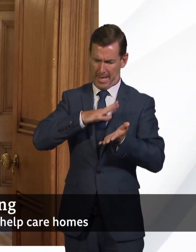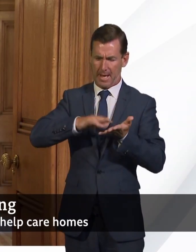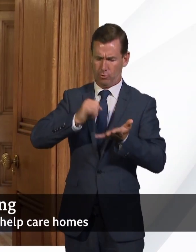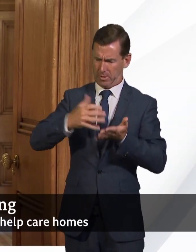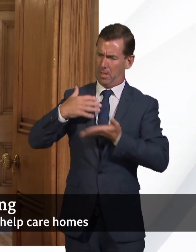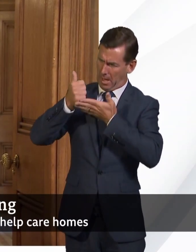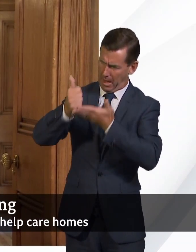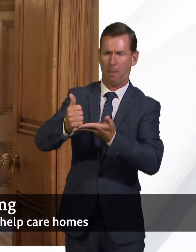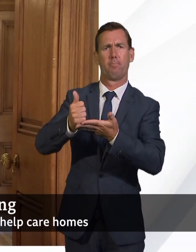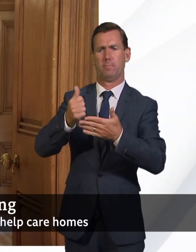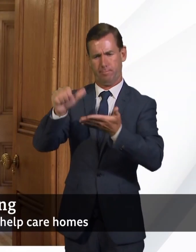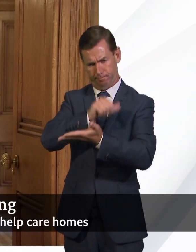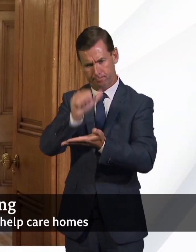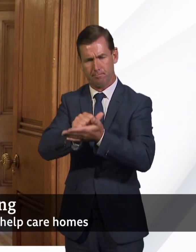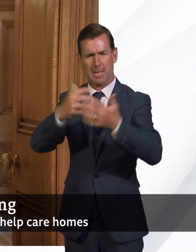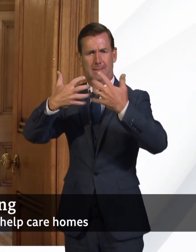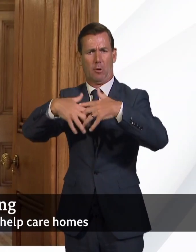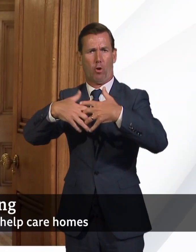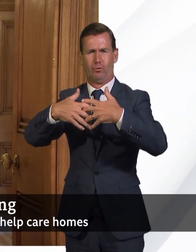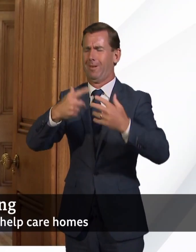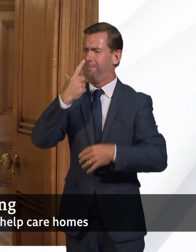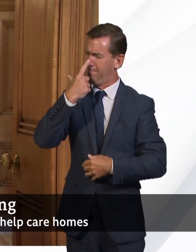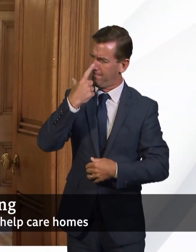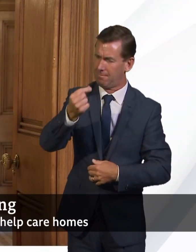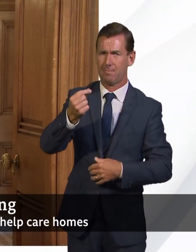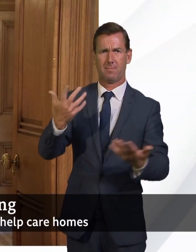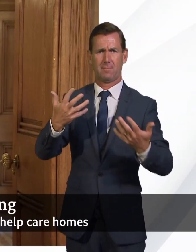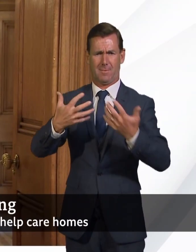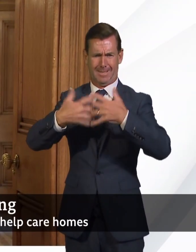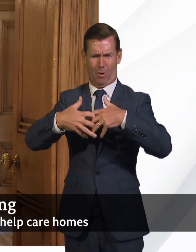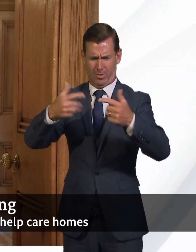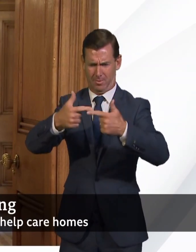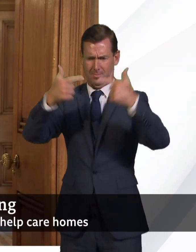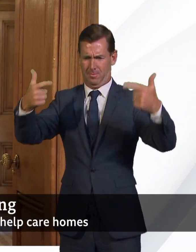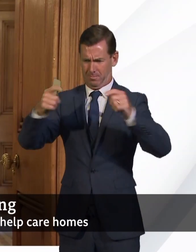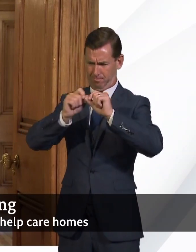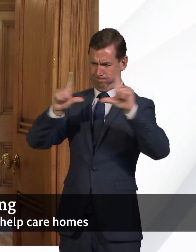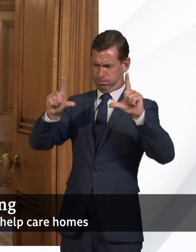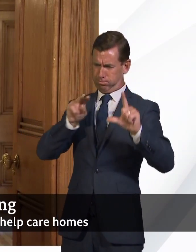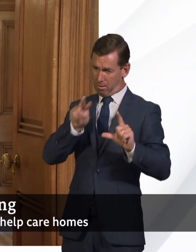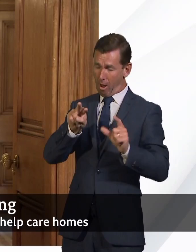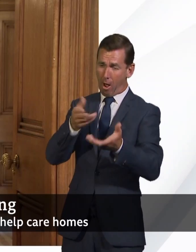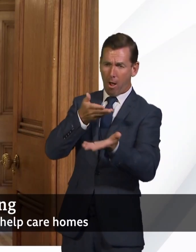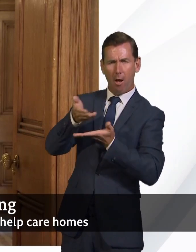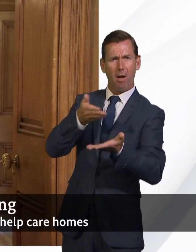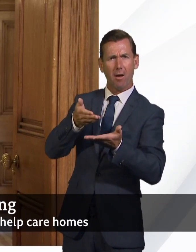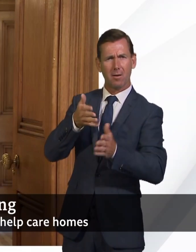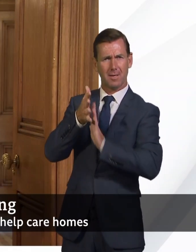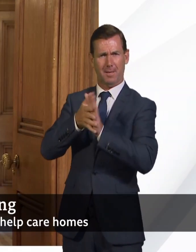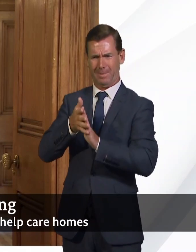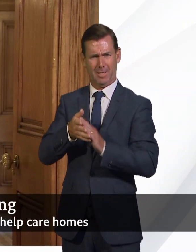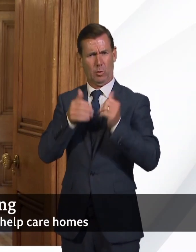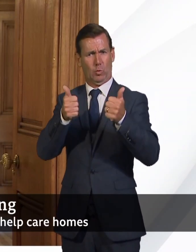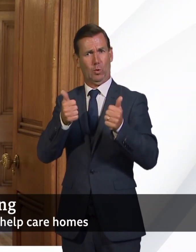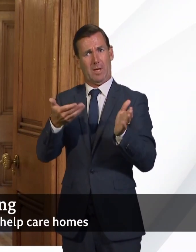right technology. This same technology can and is being used to be able to help residents stay connected to their